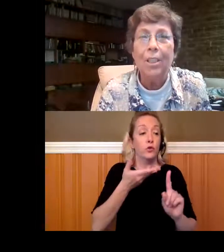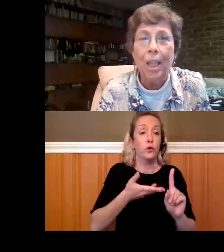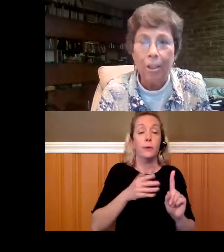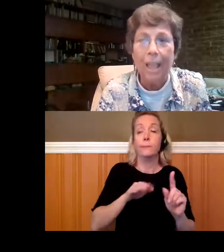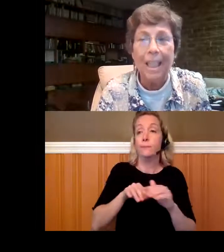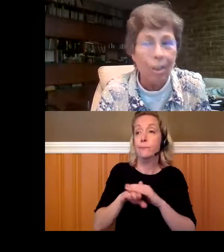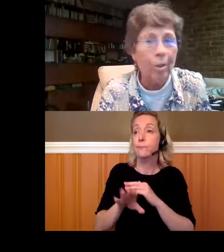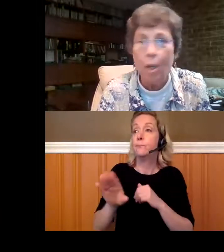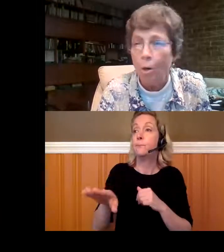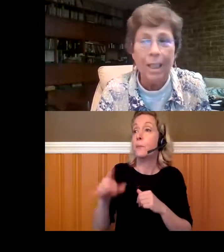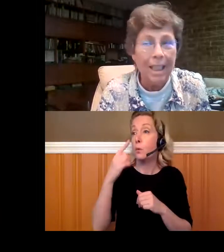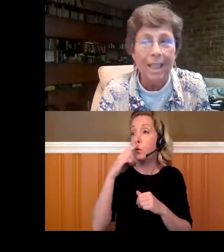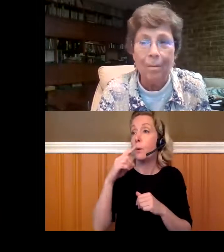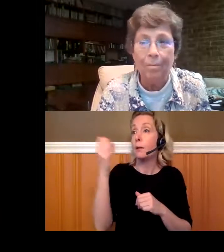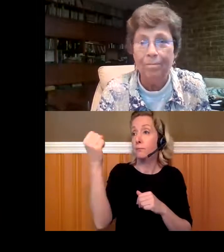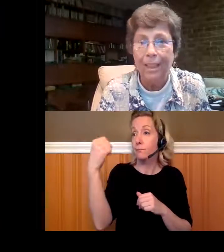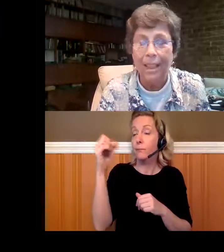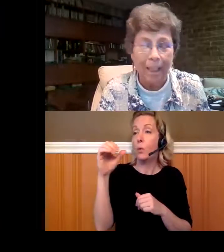yes or no. Is this the